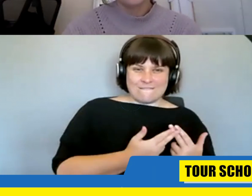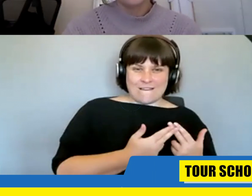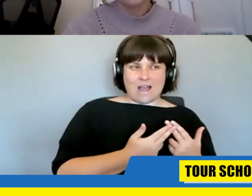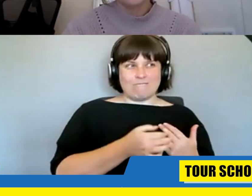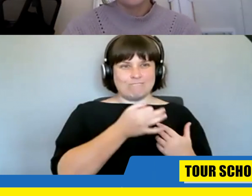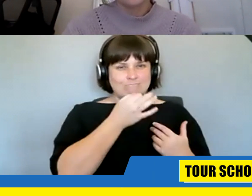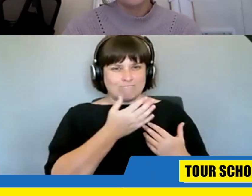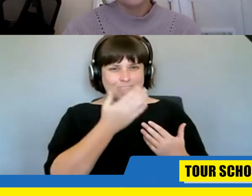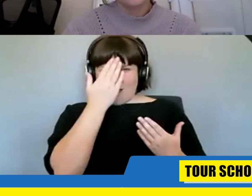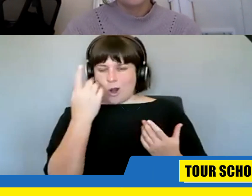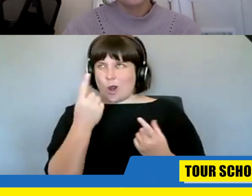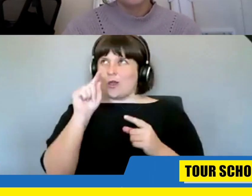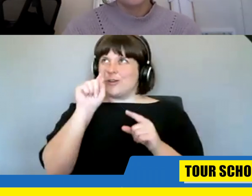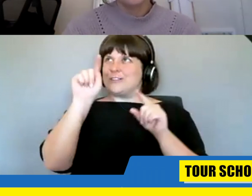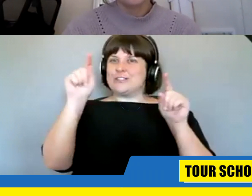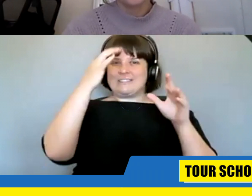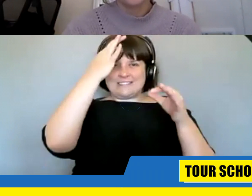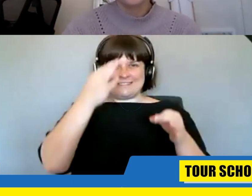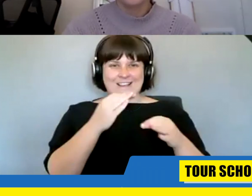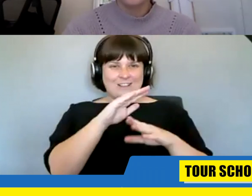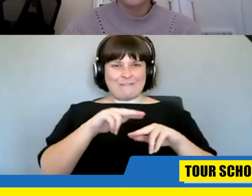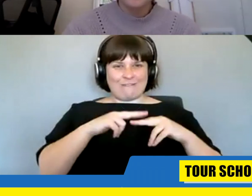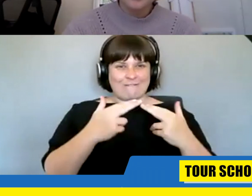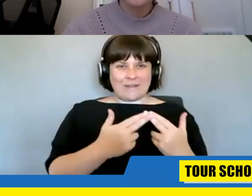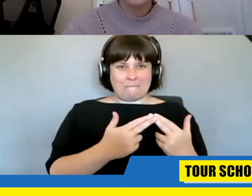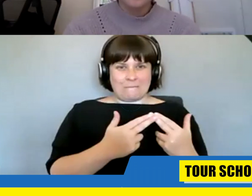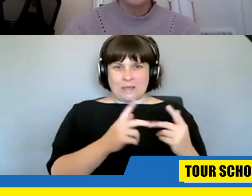decisions about family stuff